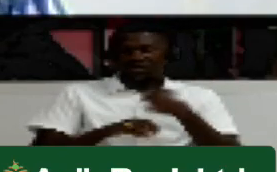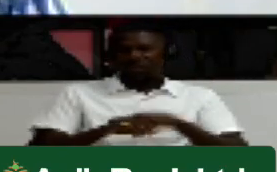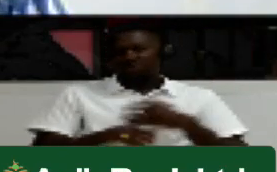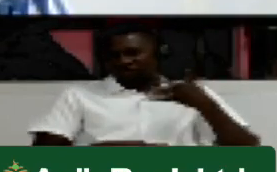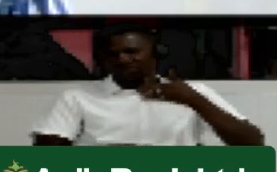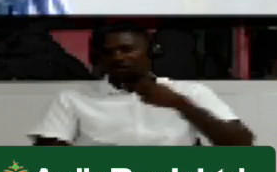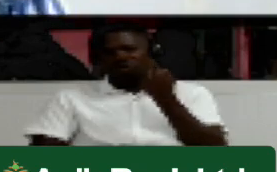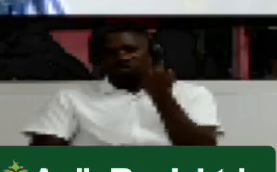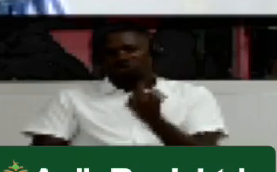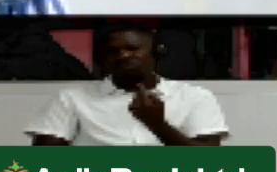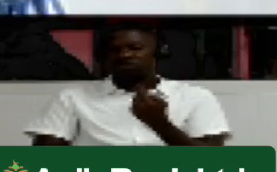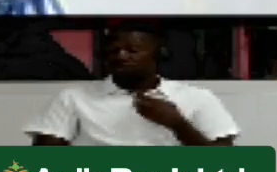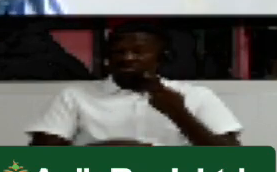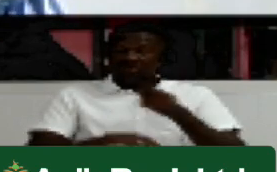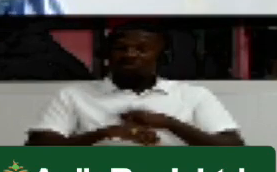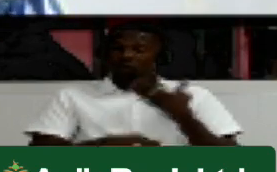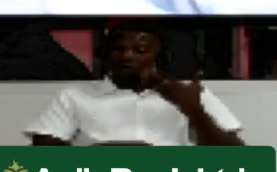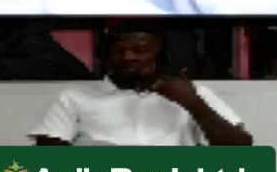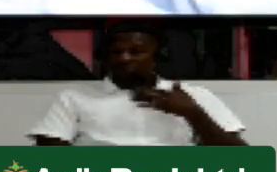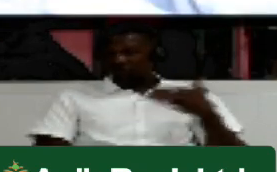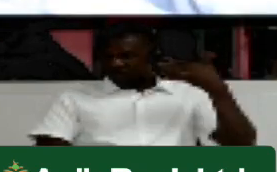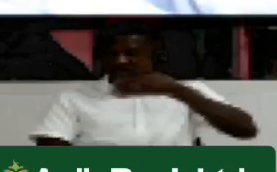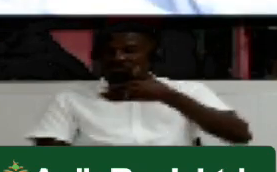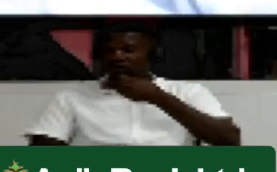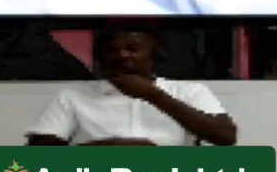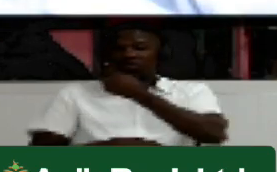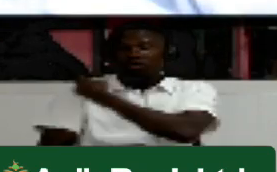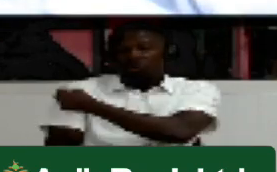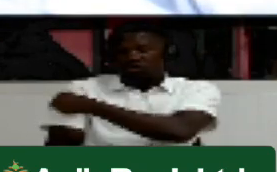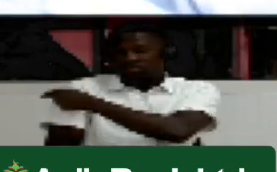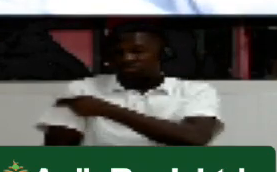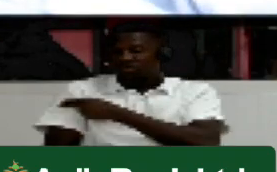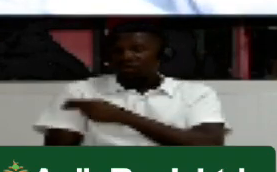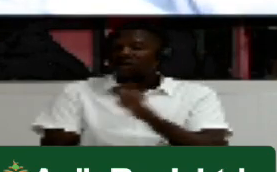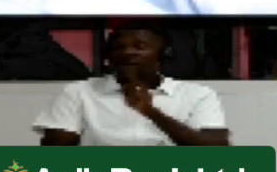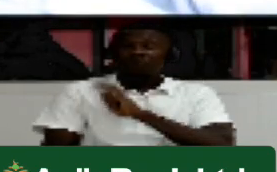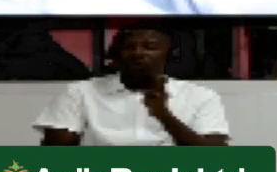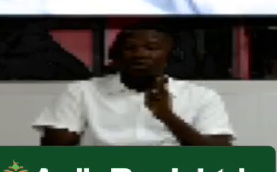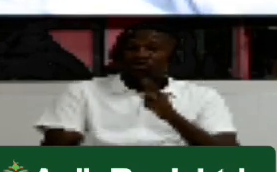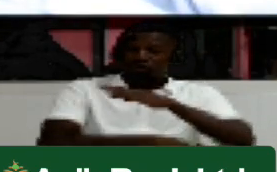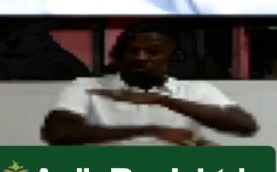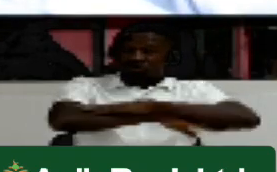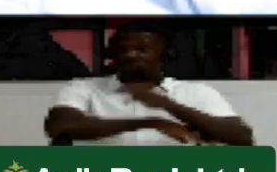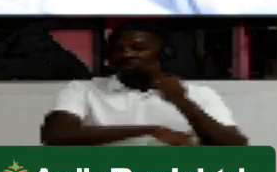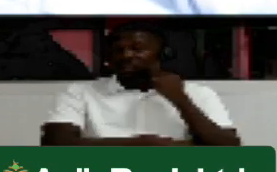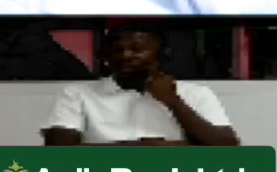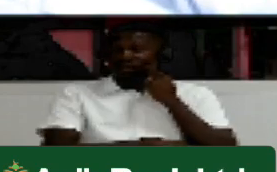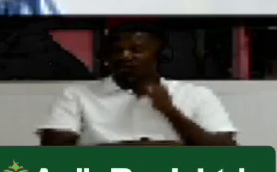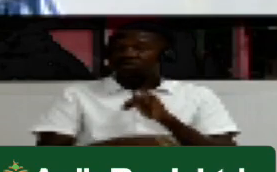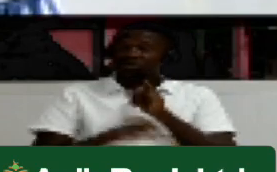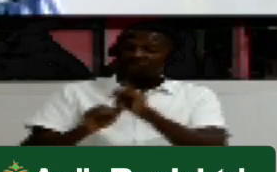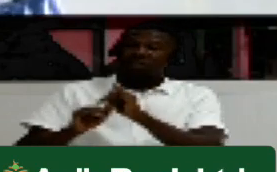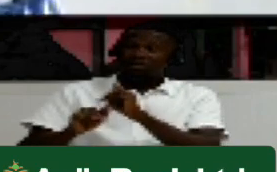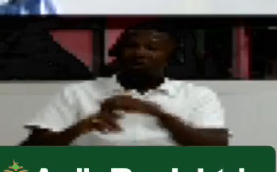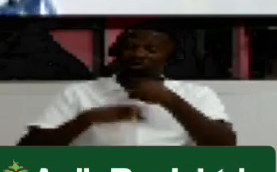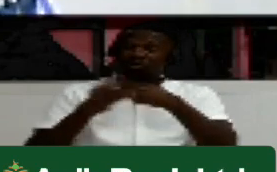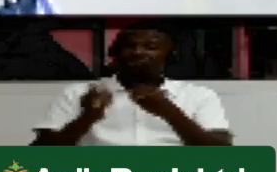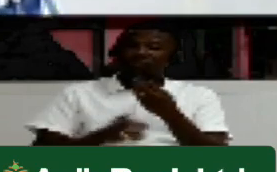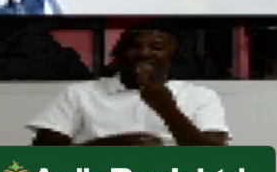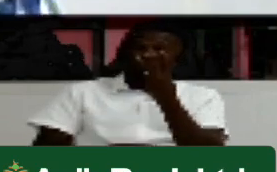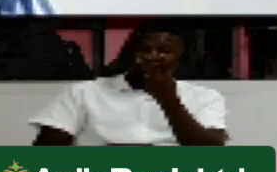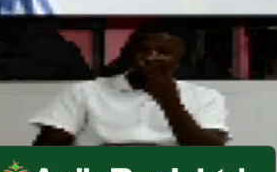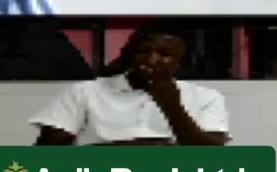times when he comes to the hospital, if it's not school days, he can be there up to 3 a.m. in the night, and